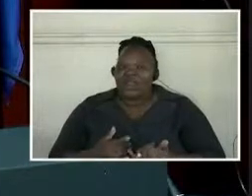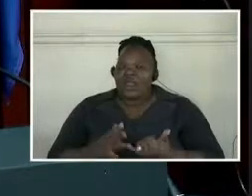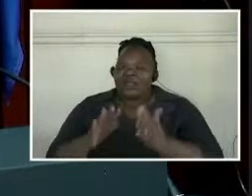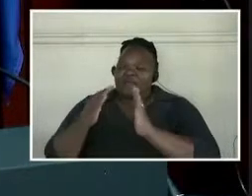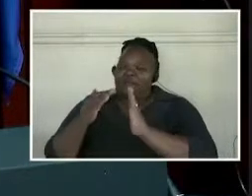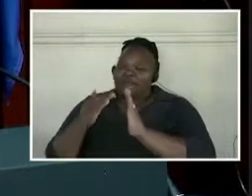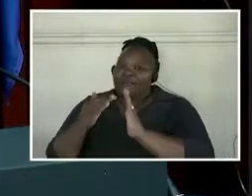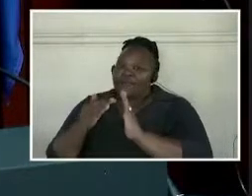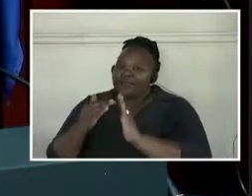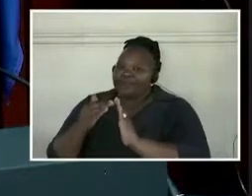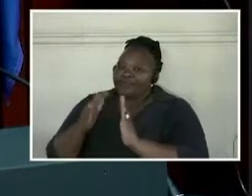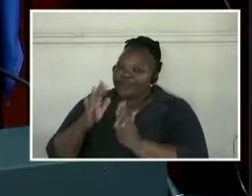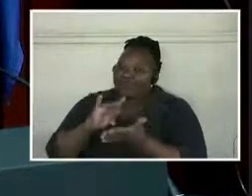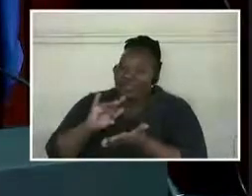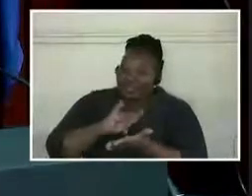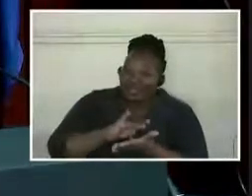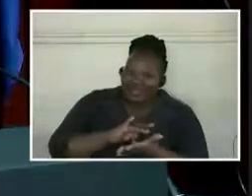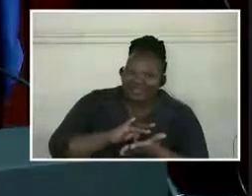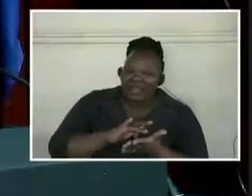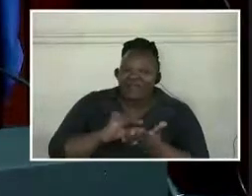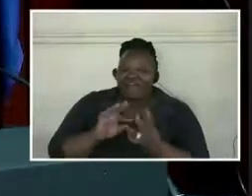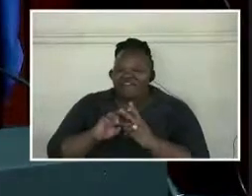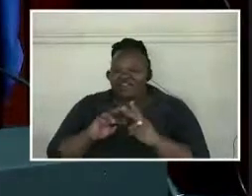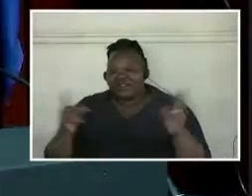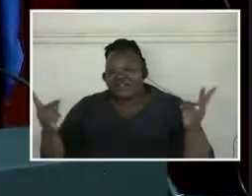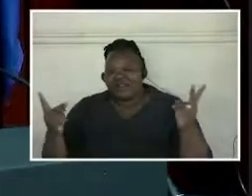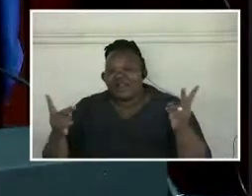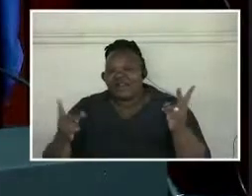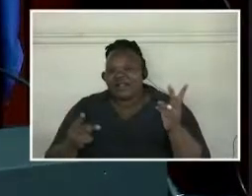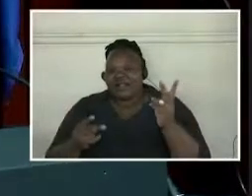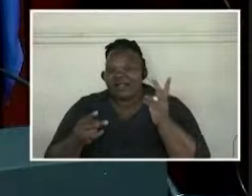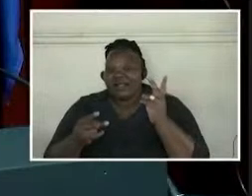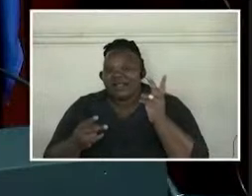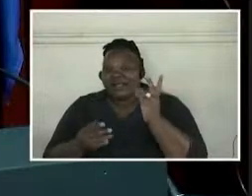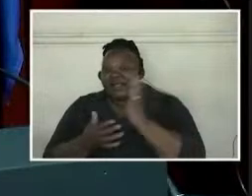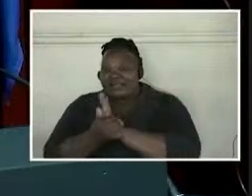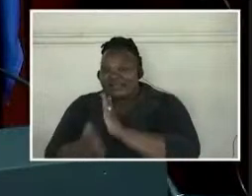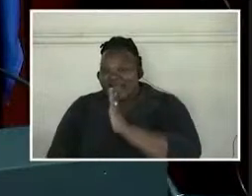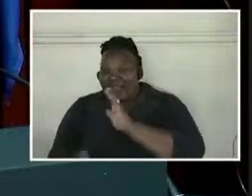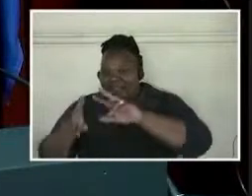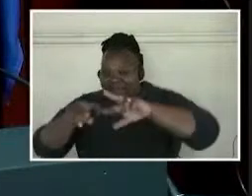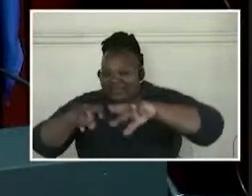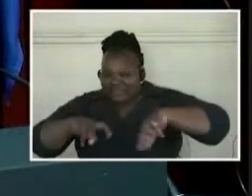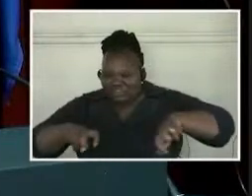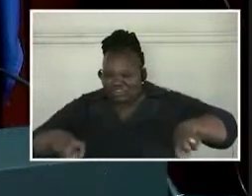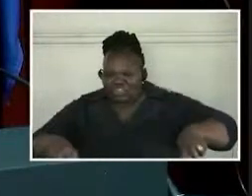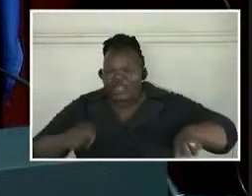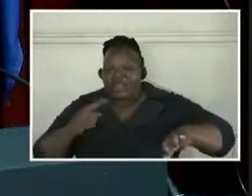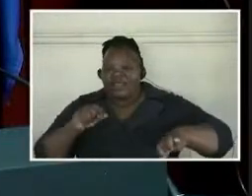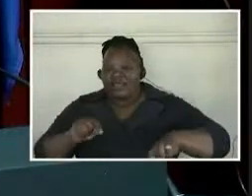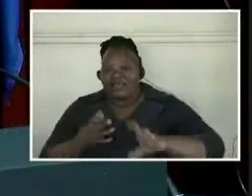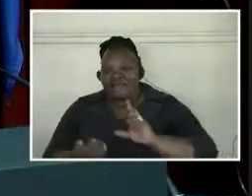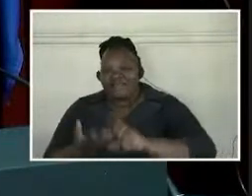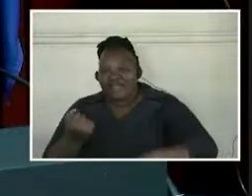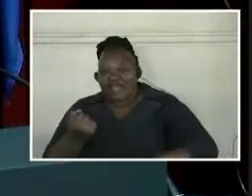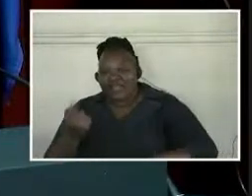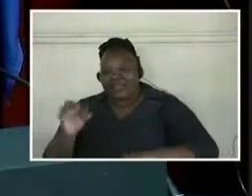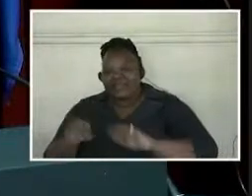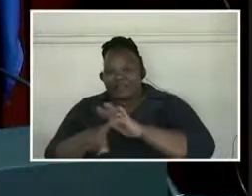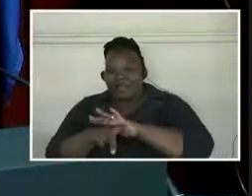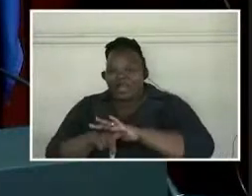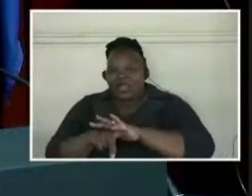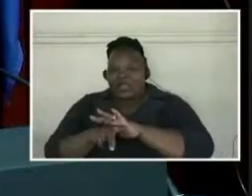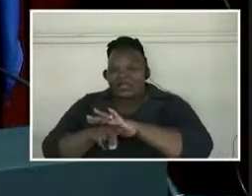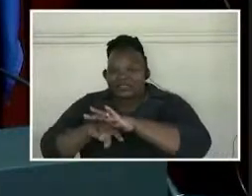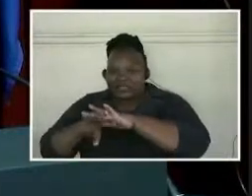the province through various talent searches this project were done throughout the province in all district